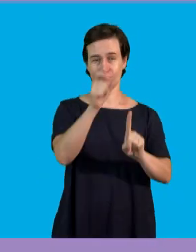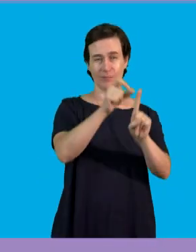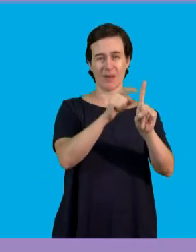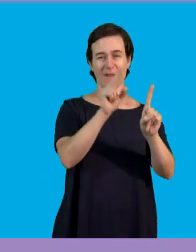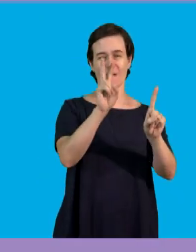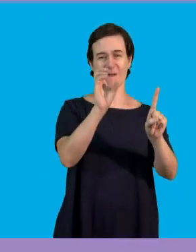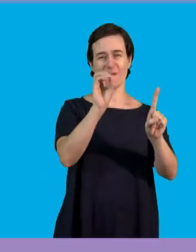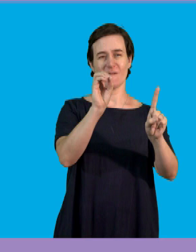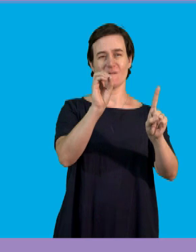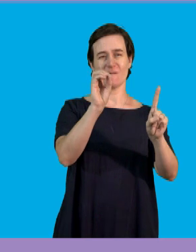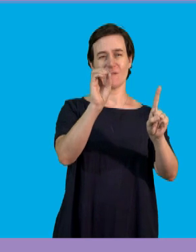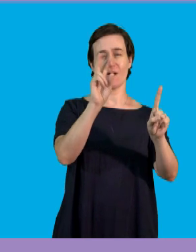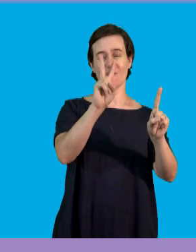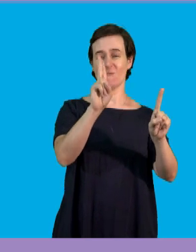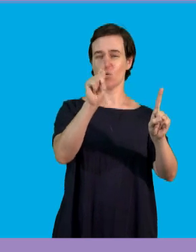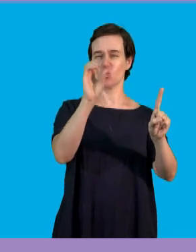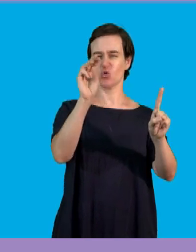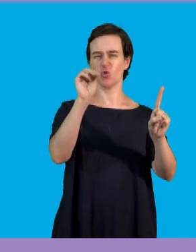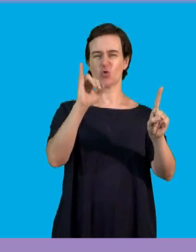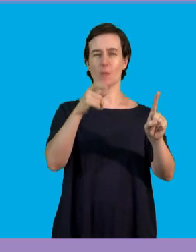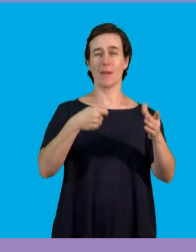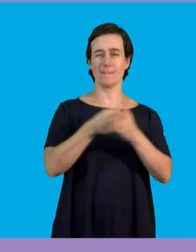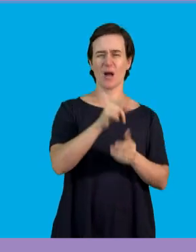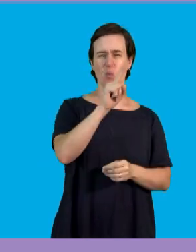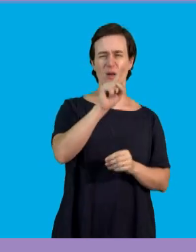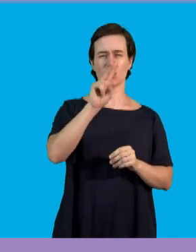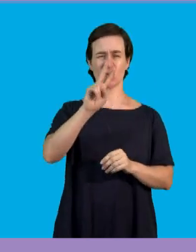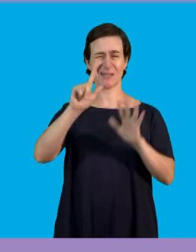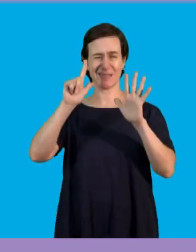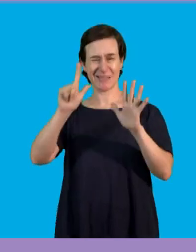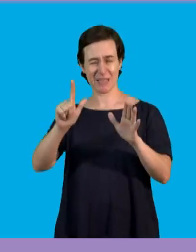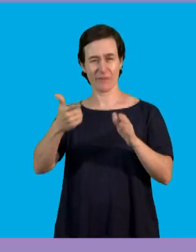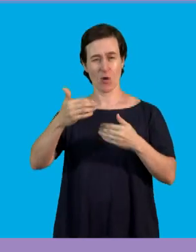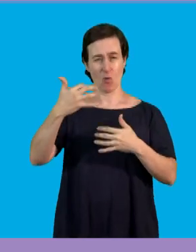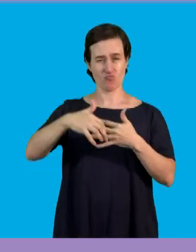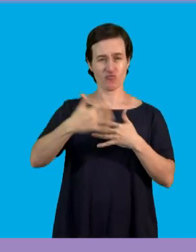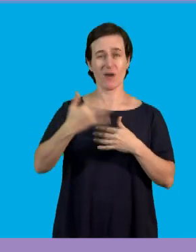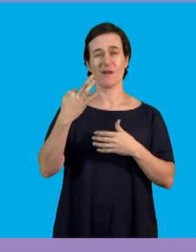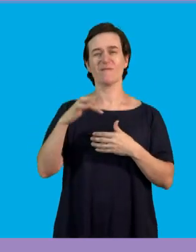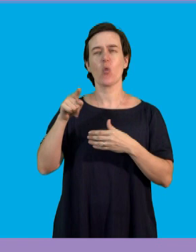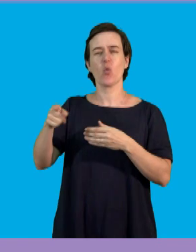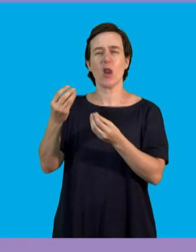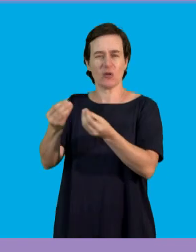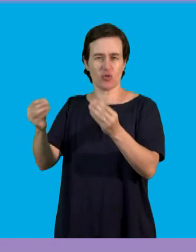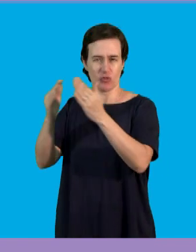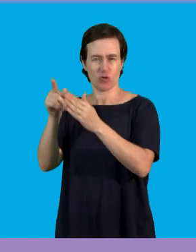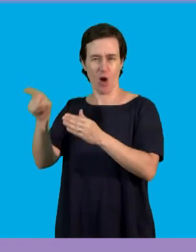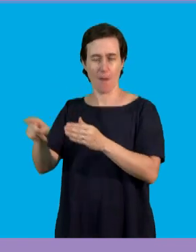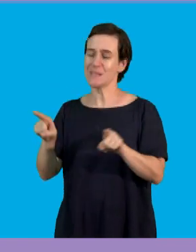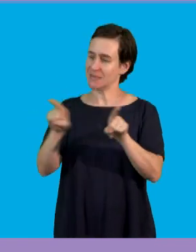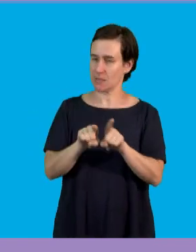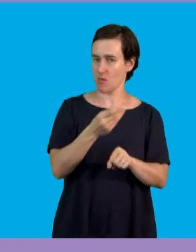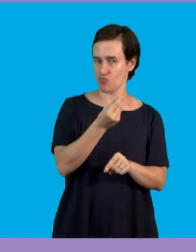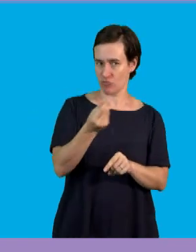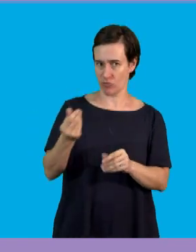reads, Butomi buys 127 loaves of bread for the orphanage, all at the same price. The